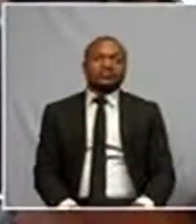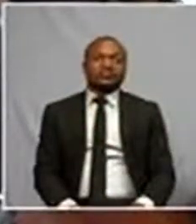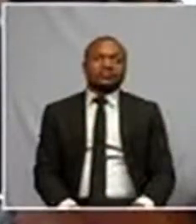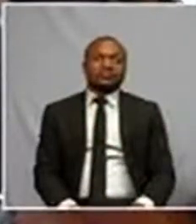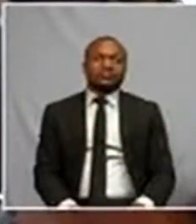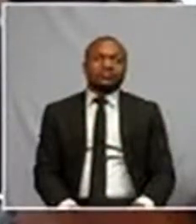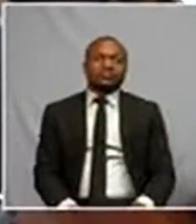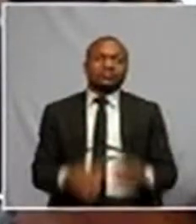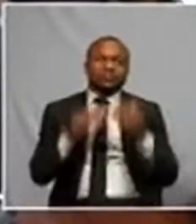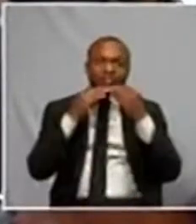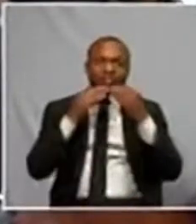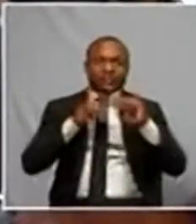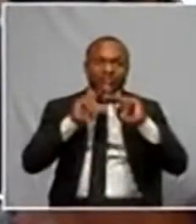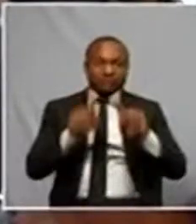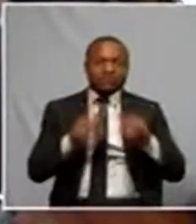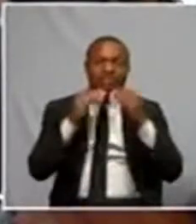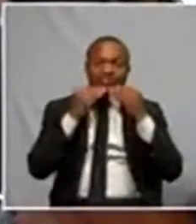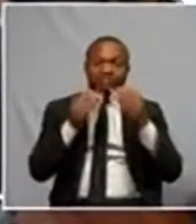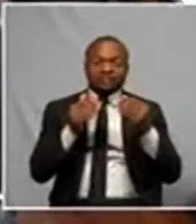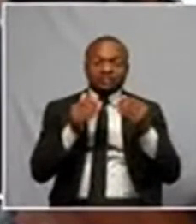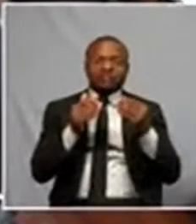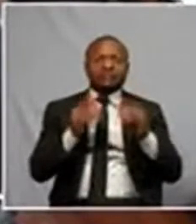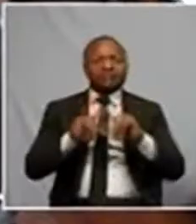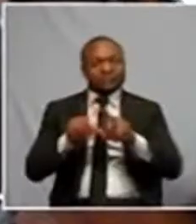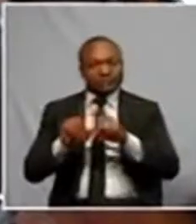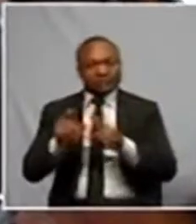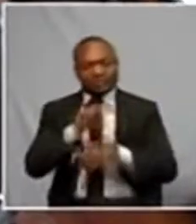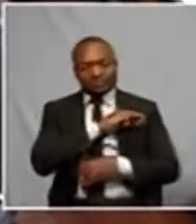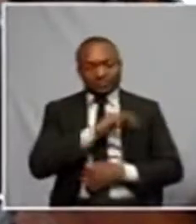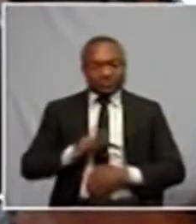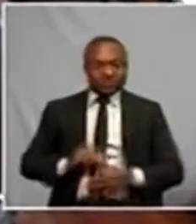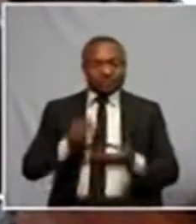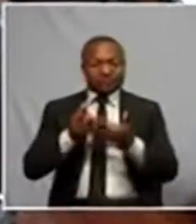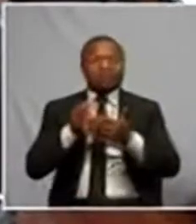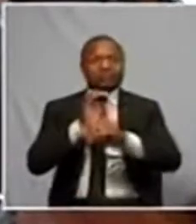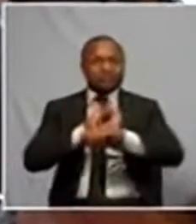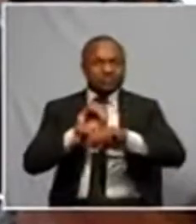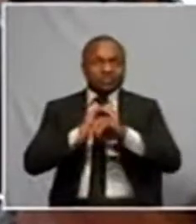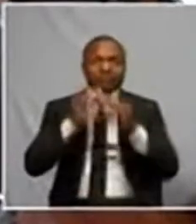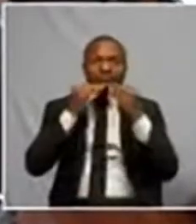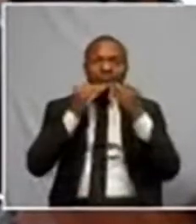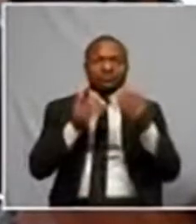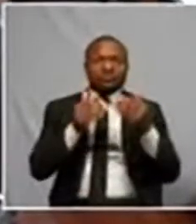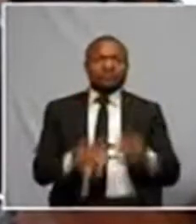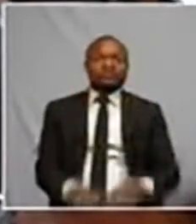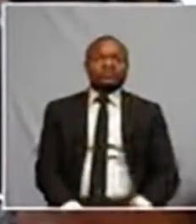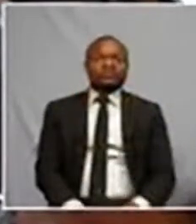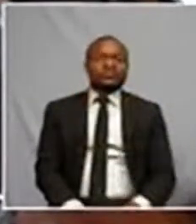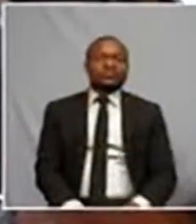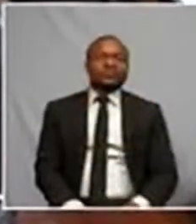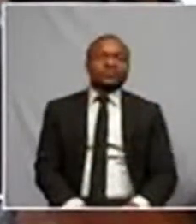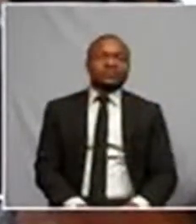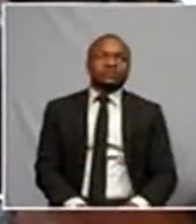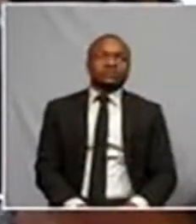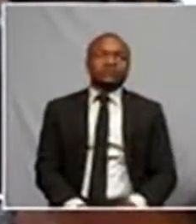Thank you very much, Chair, and thank you to the distinguished members for this opportunity. Thank you, sir.